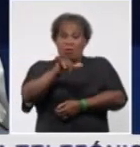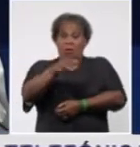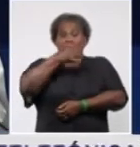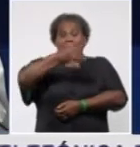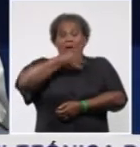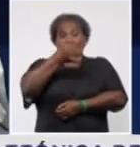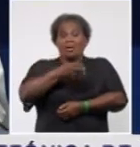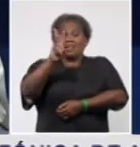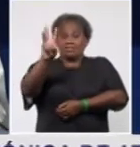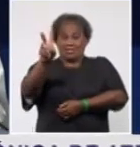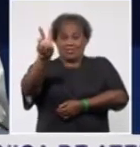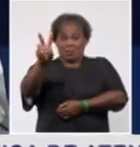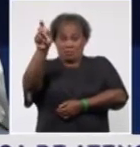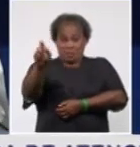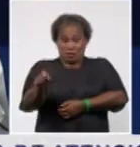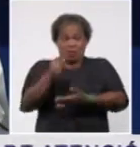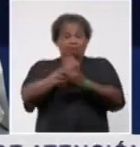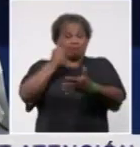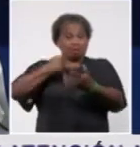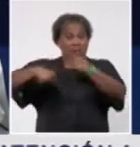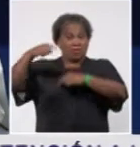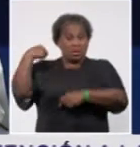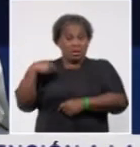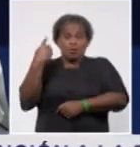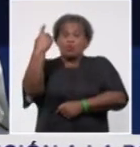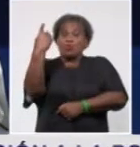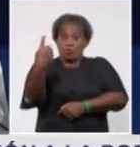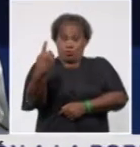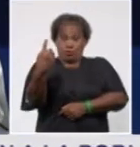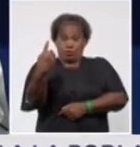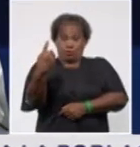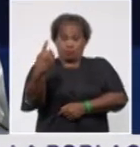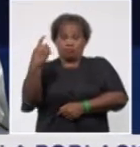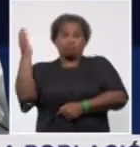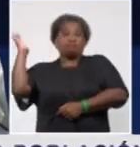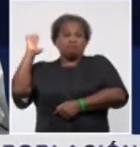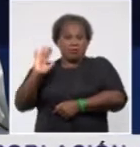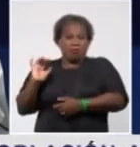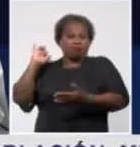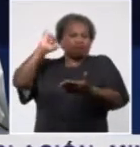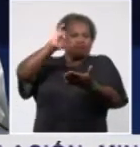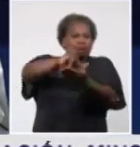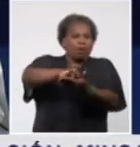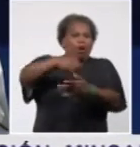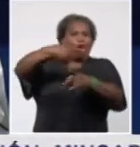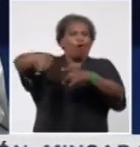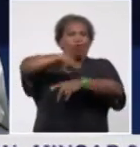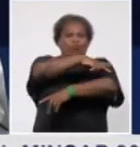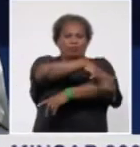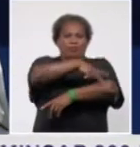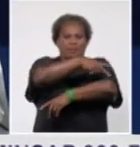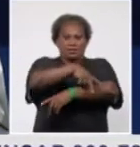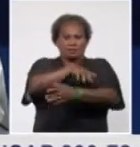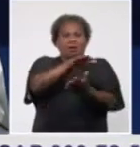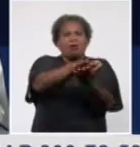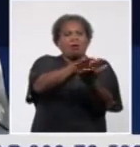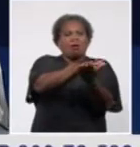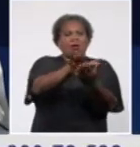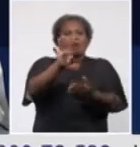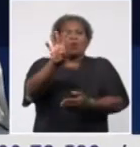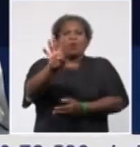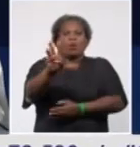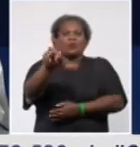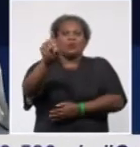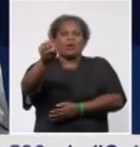Yesterday, one person to have tested positive for the virus contracted it abroad, for a total of 414